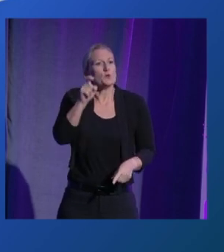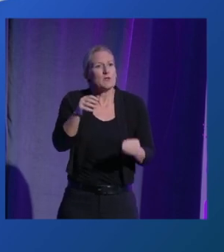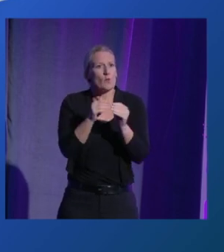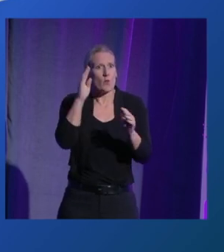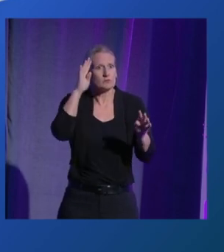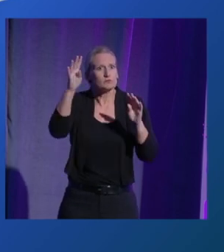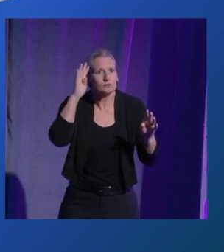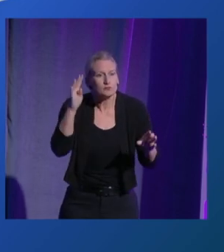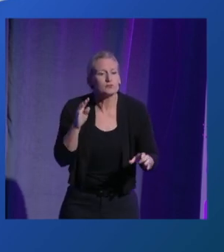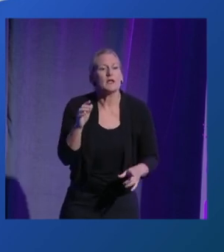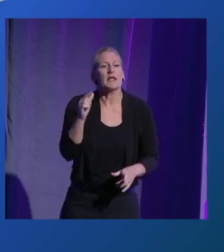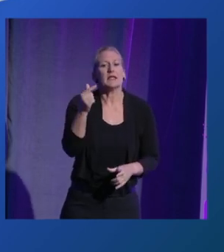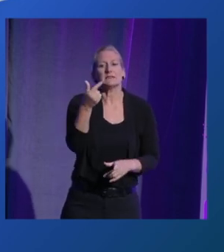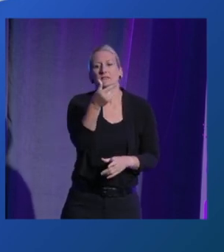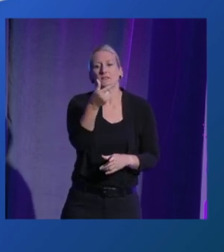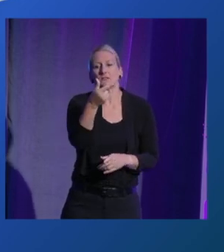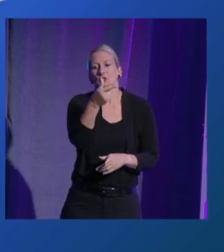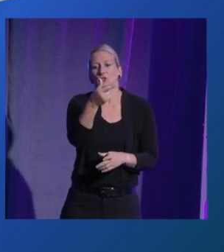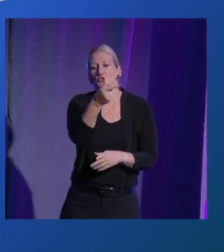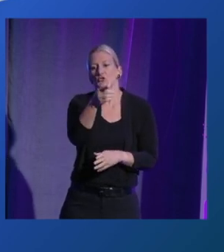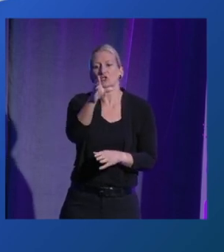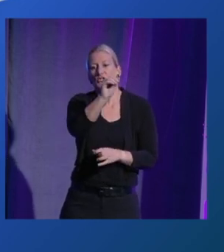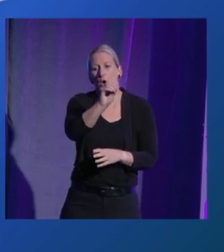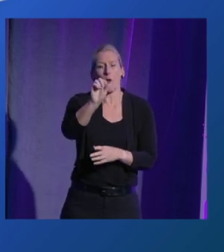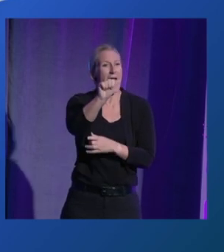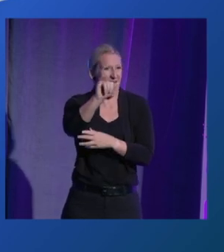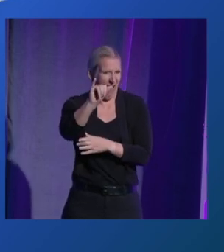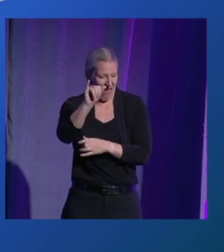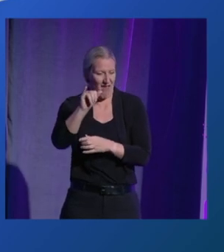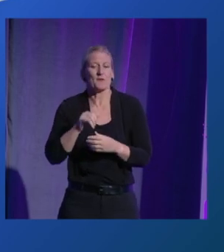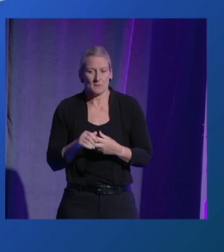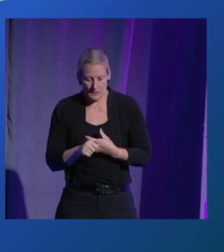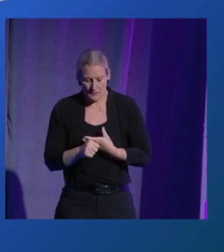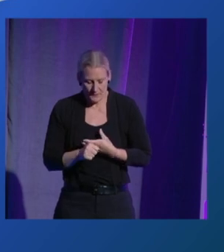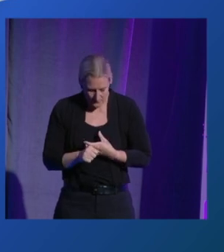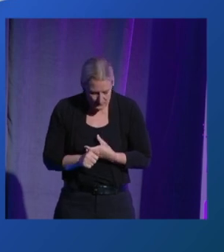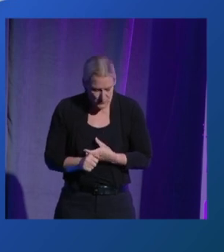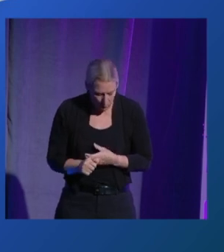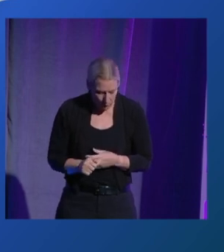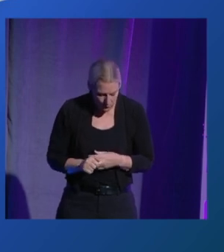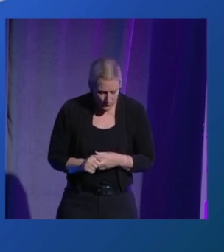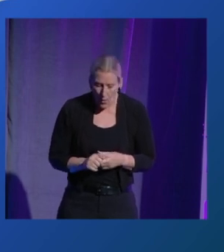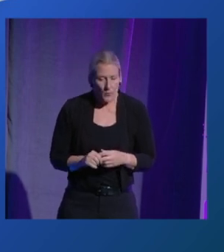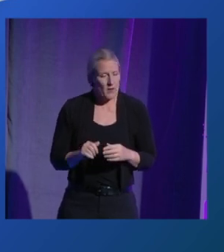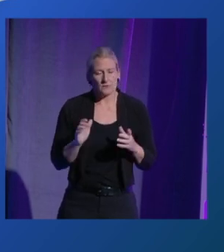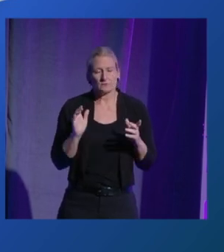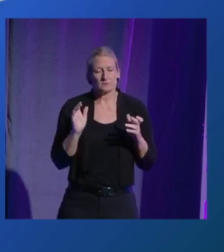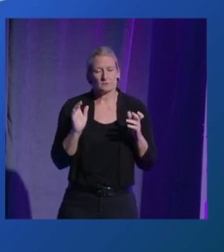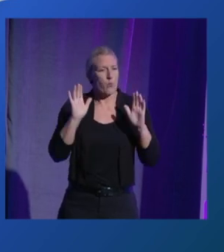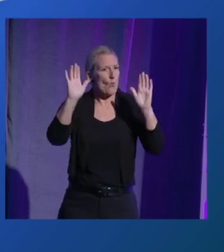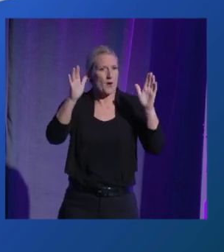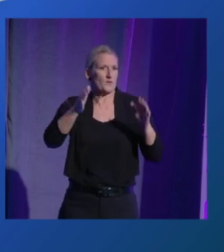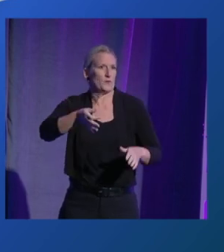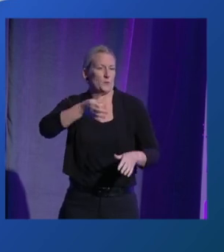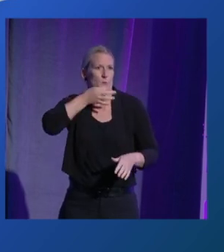a and so we have an incredible group of experts in those fields to talk a little bit about what they're doing and what is the